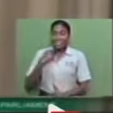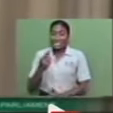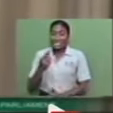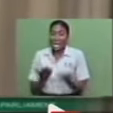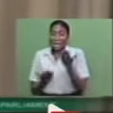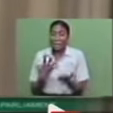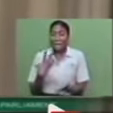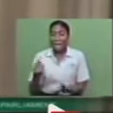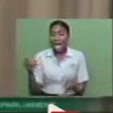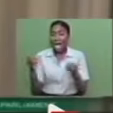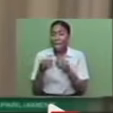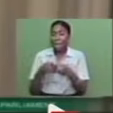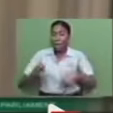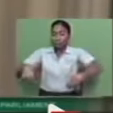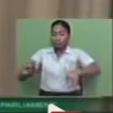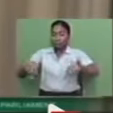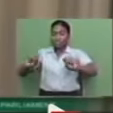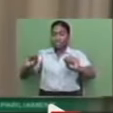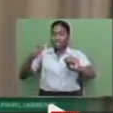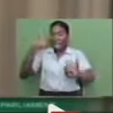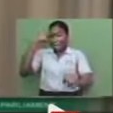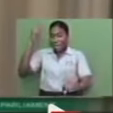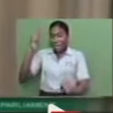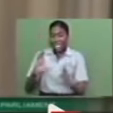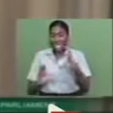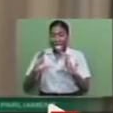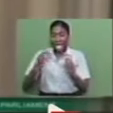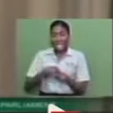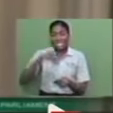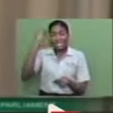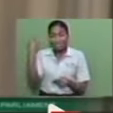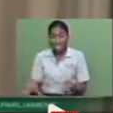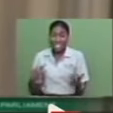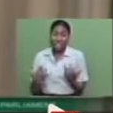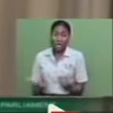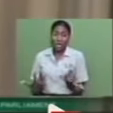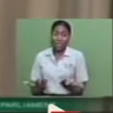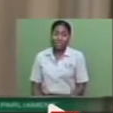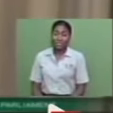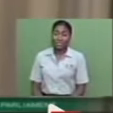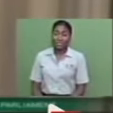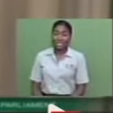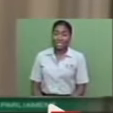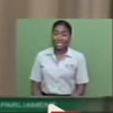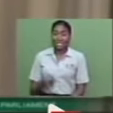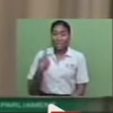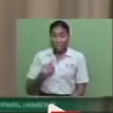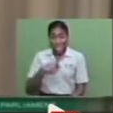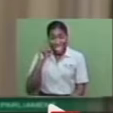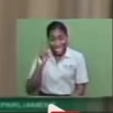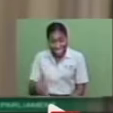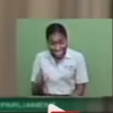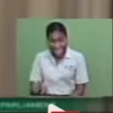so how will they go out? You need the patrols because the lawlessness is increasing.